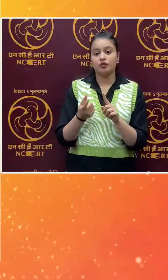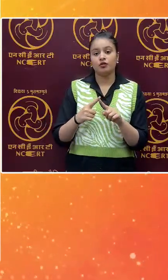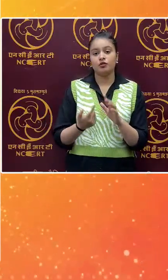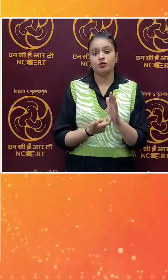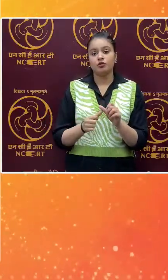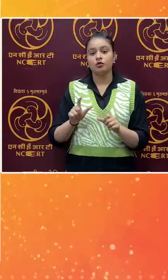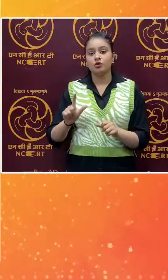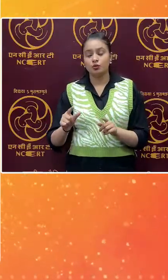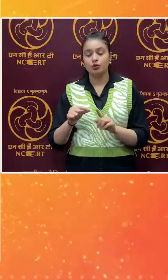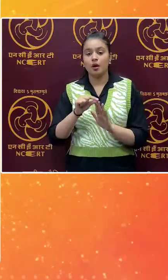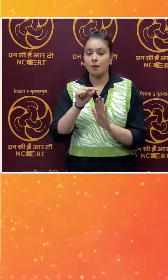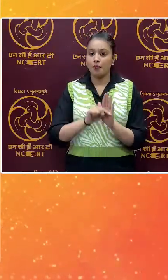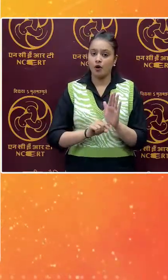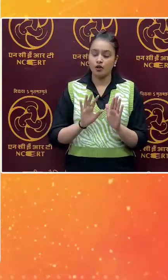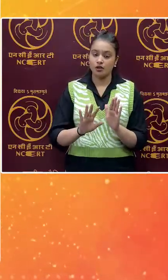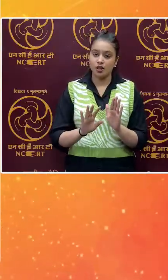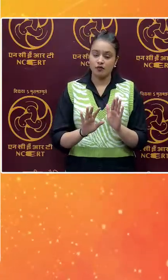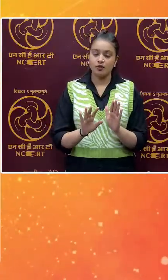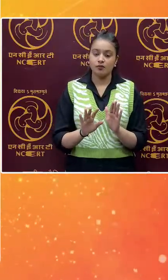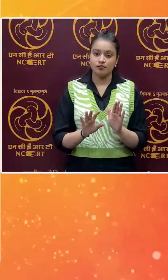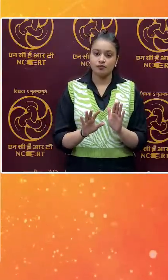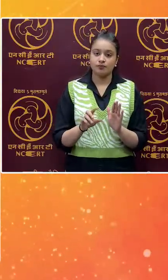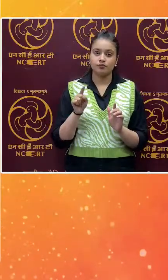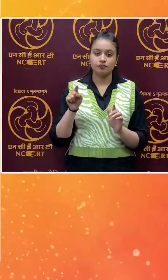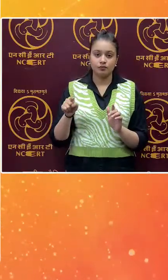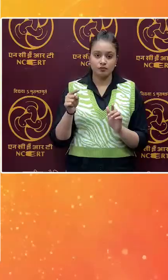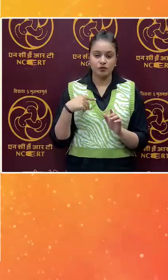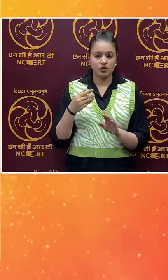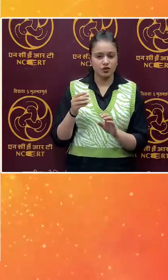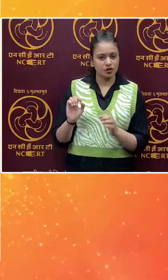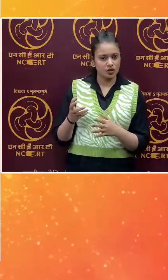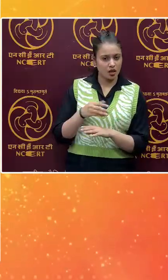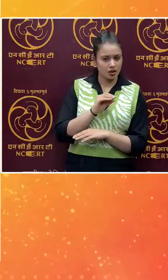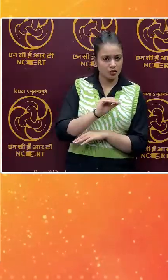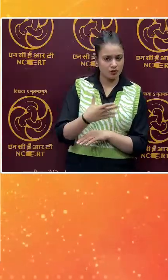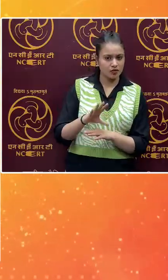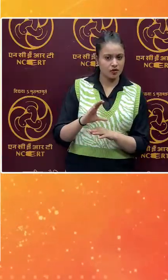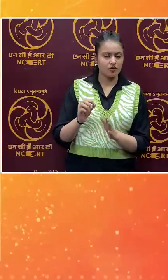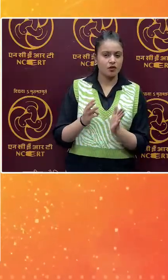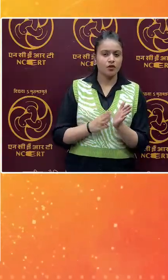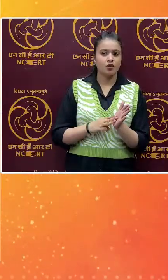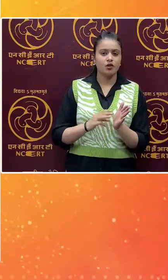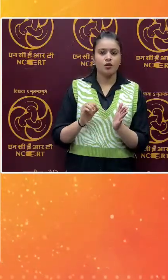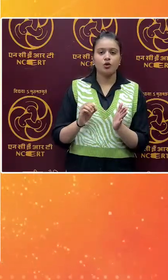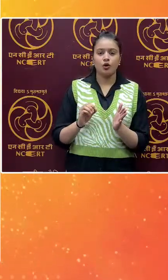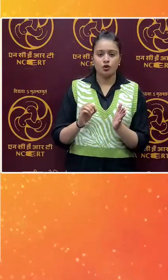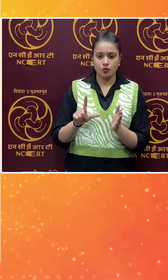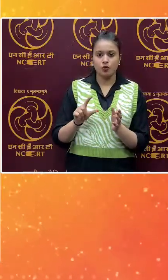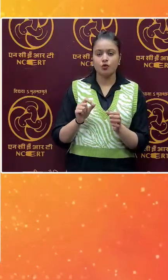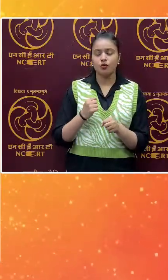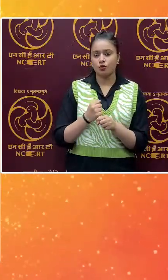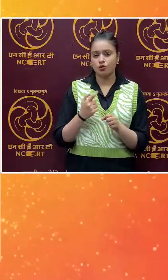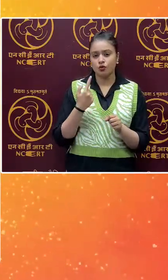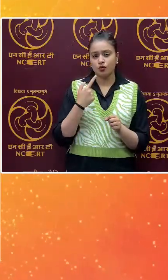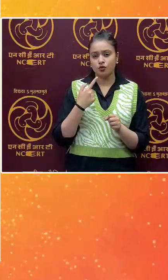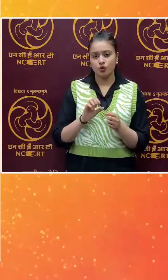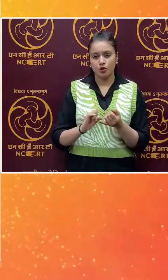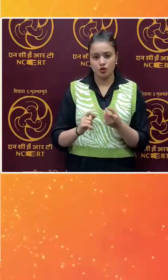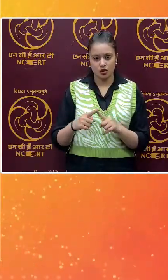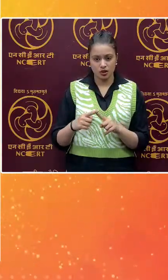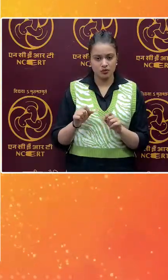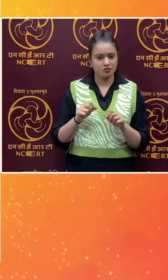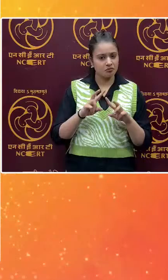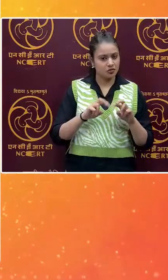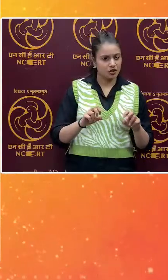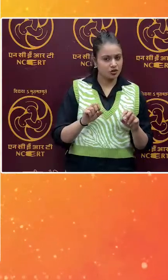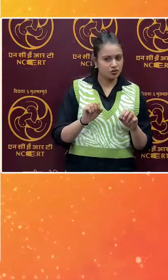energy policy. You mentioned right in the beginning that he was a cosmologist, basically. He was a Cosmic ray research and no, then he